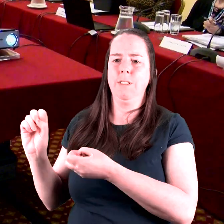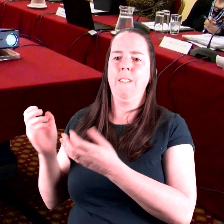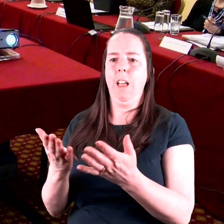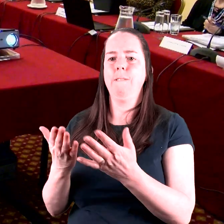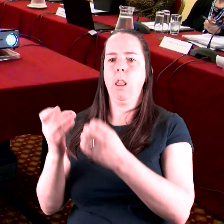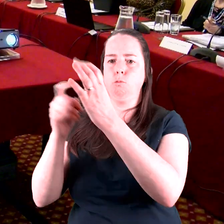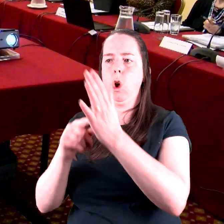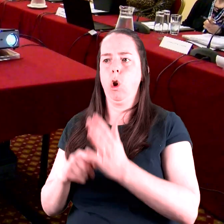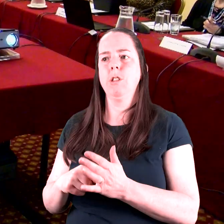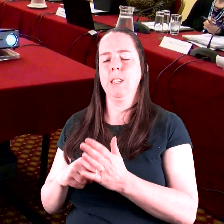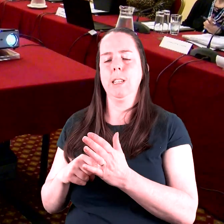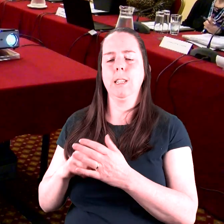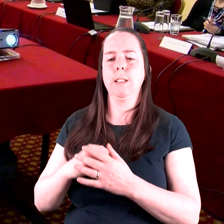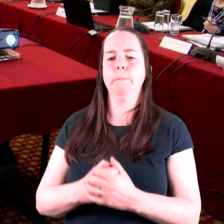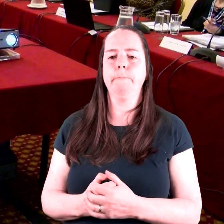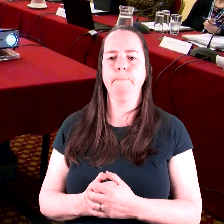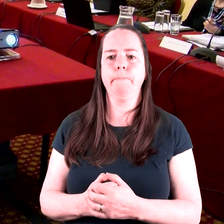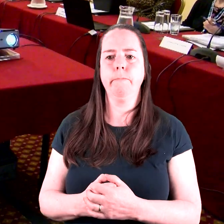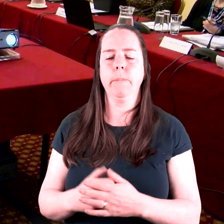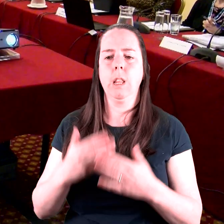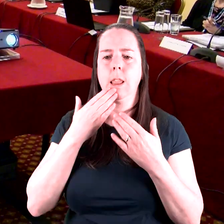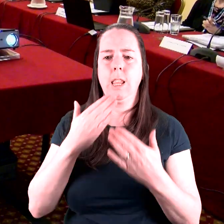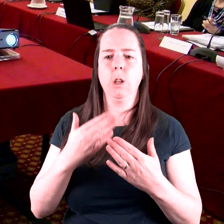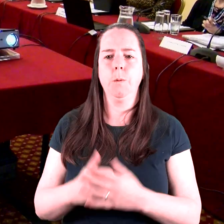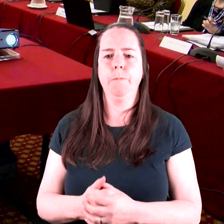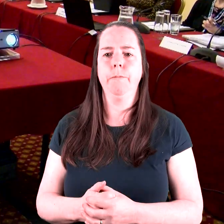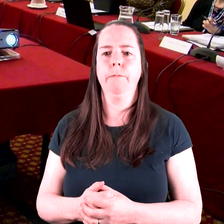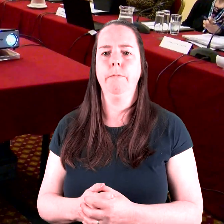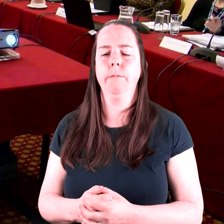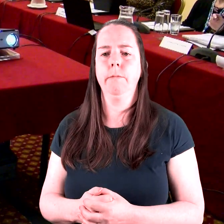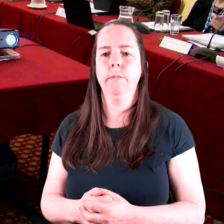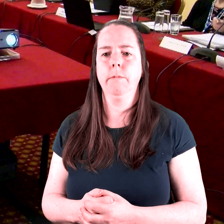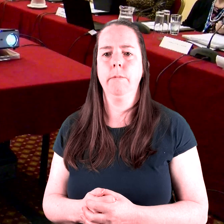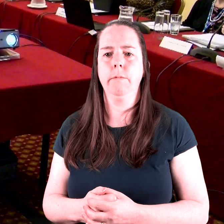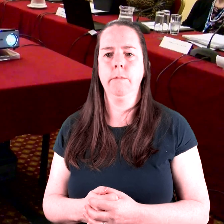deliver on all of the priorities for the plan. Thank you.